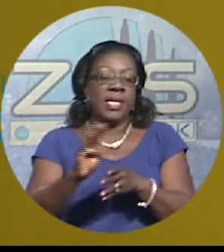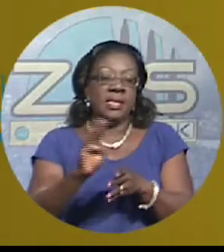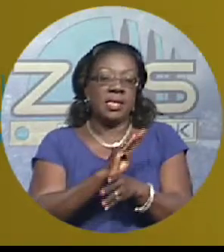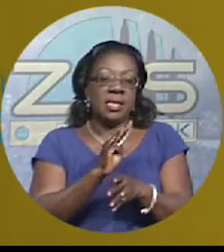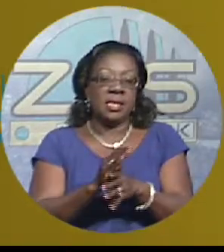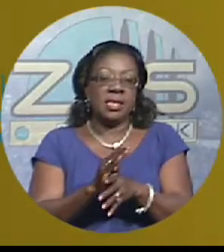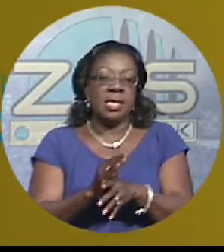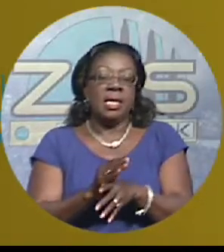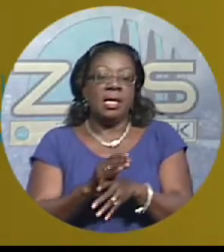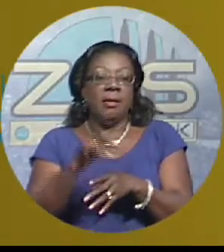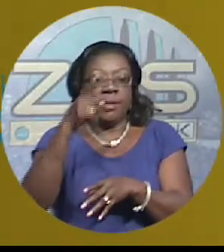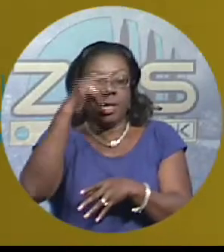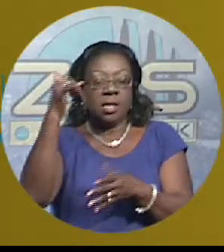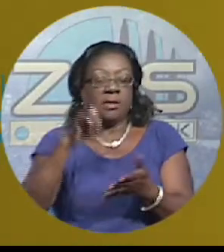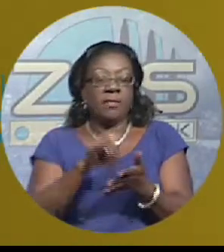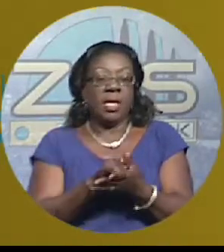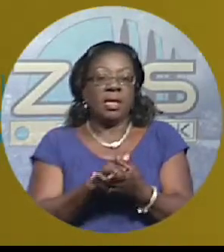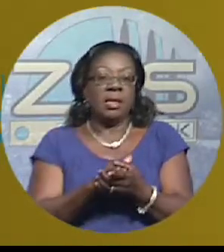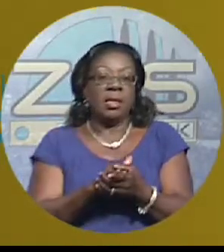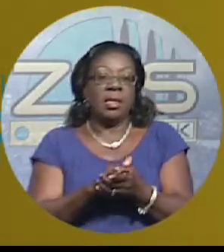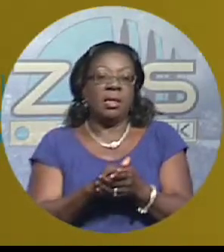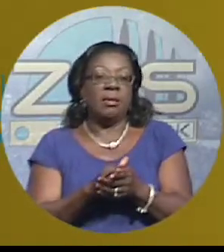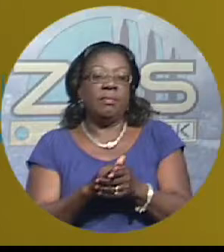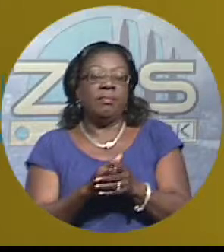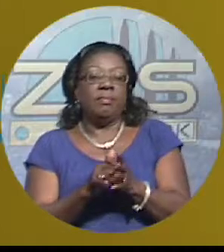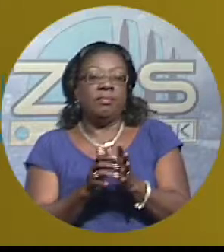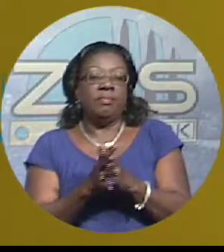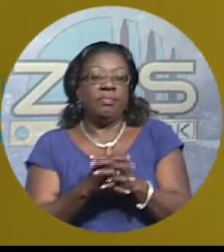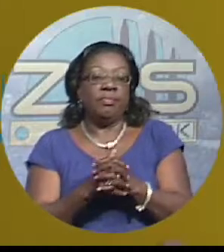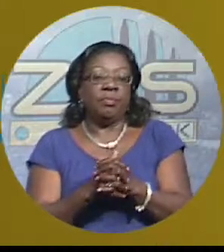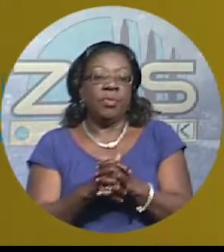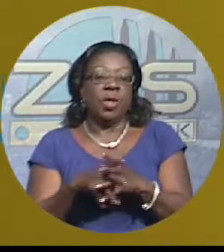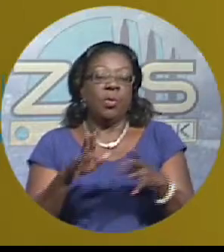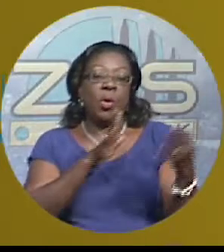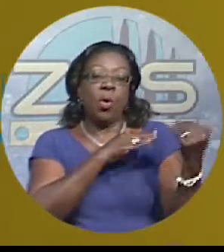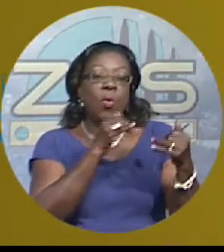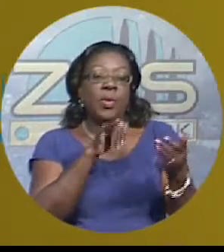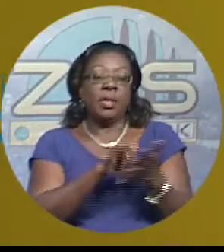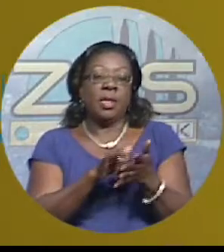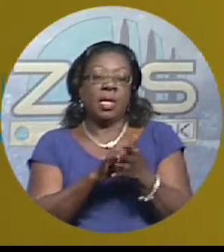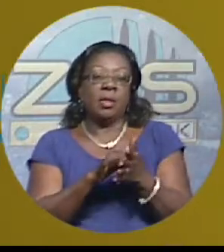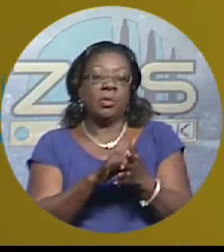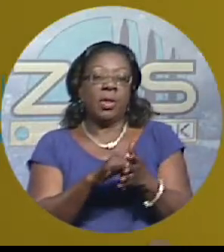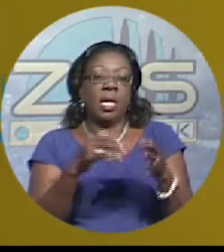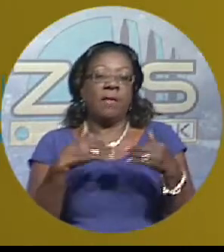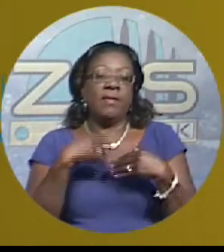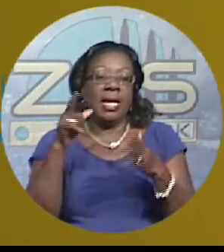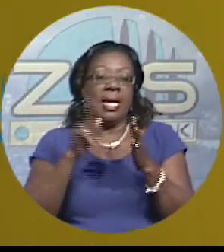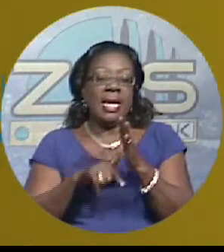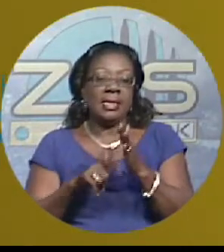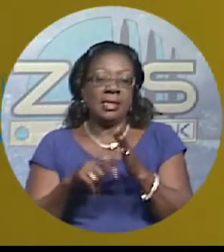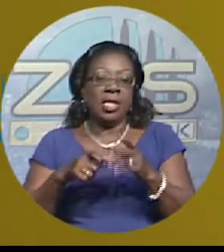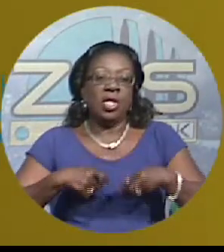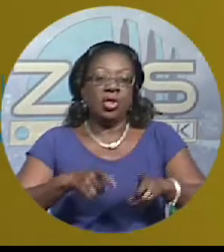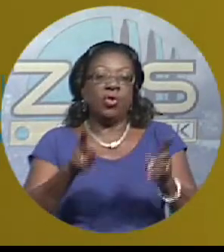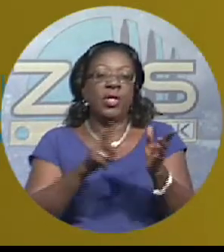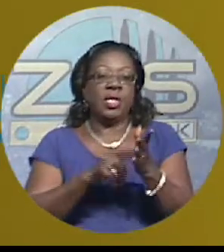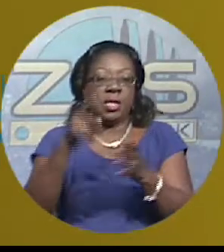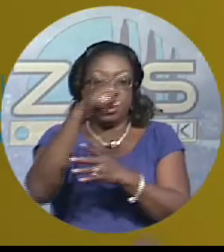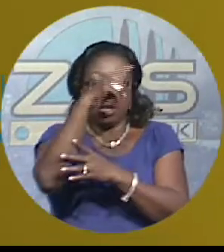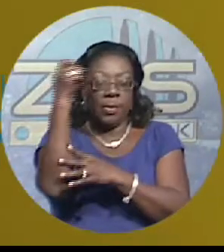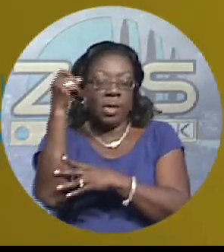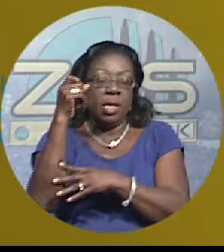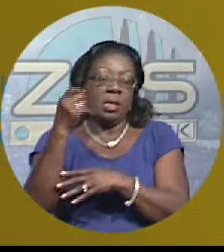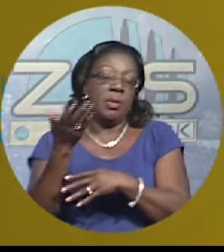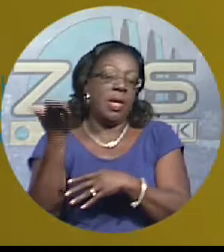due to it. And we have to address those situations. And we're hoping that we'll have less interruption this summer, certainly than we